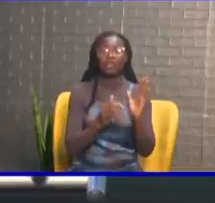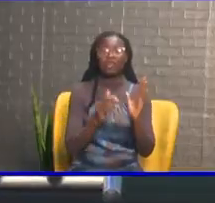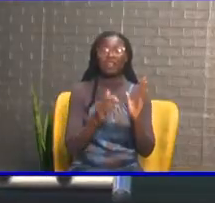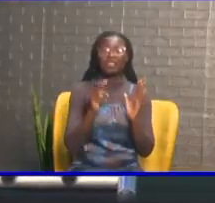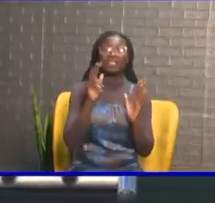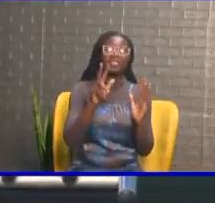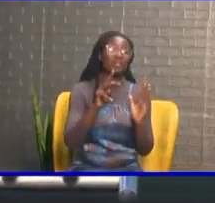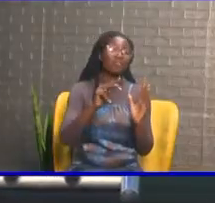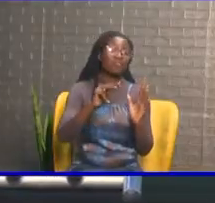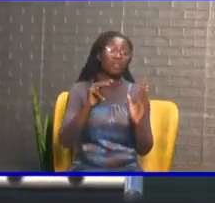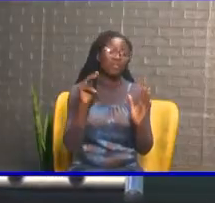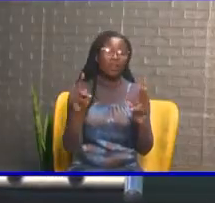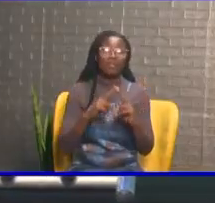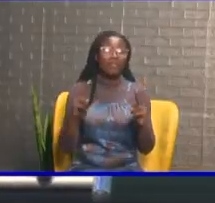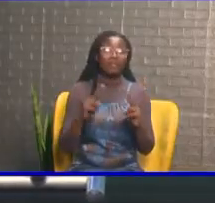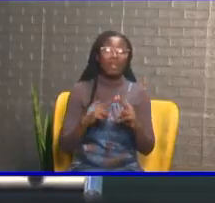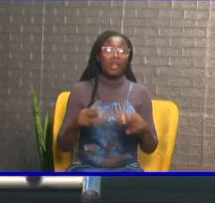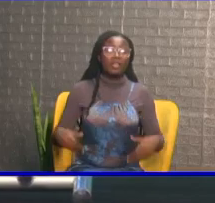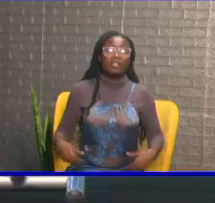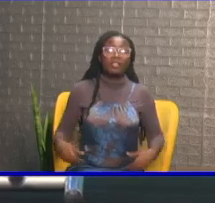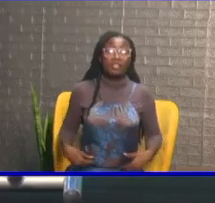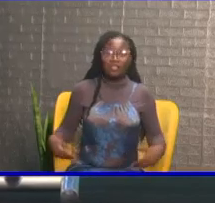They were very young people, babies,